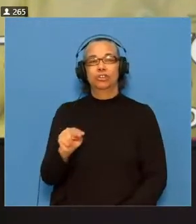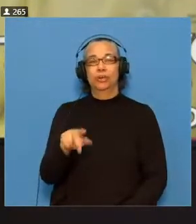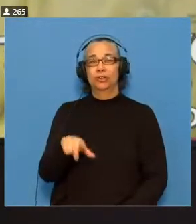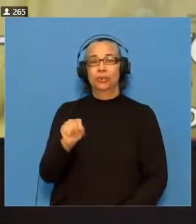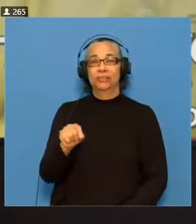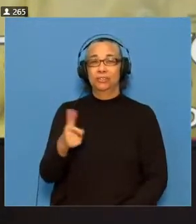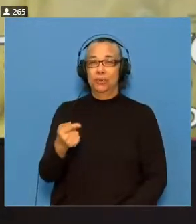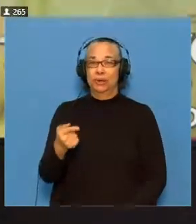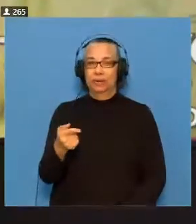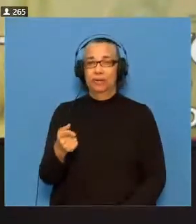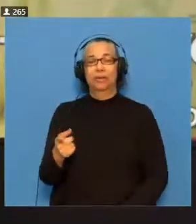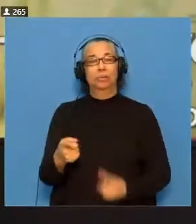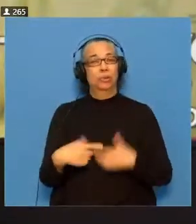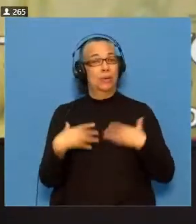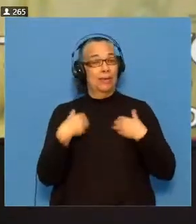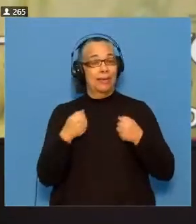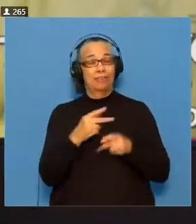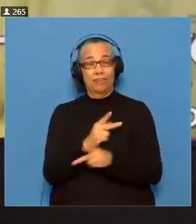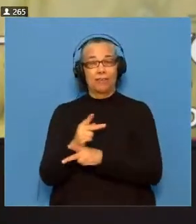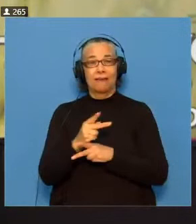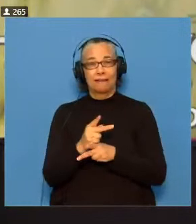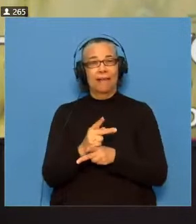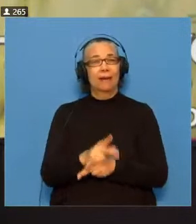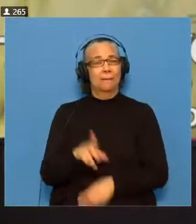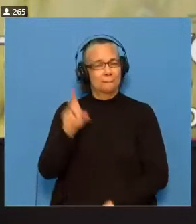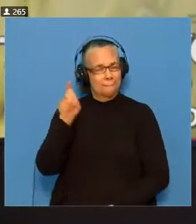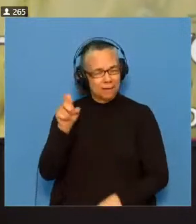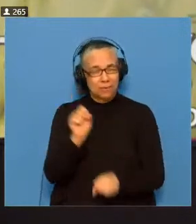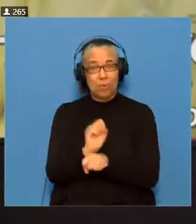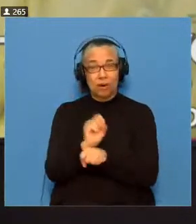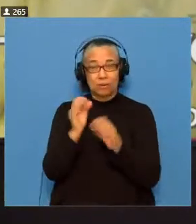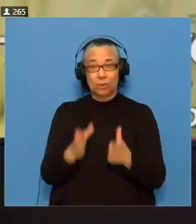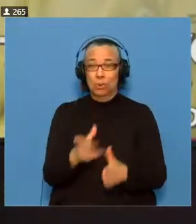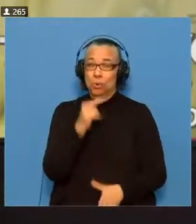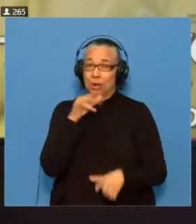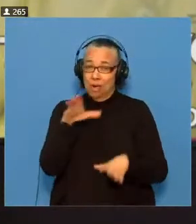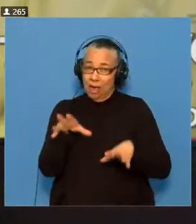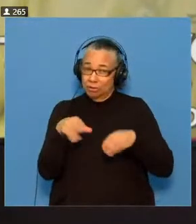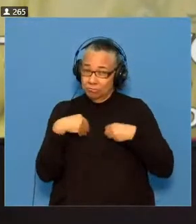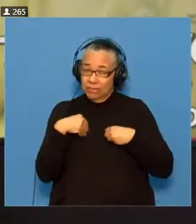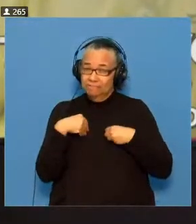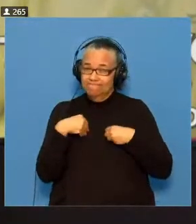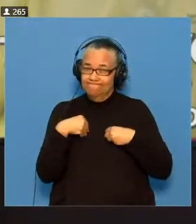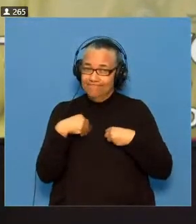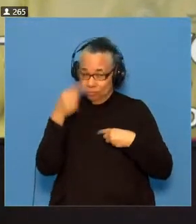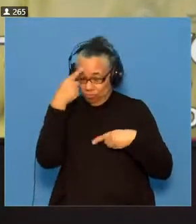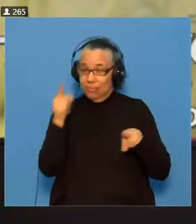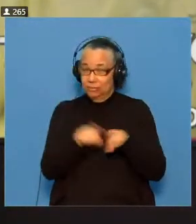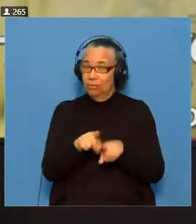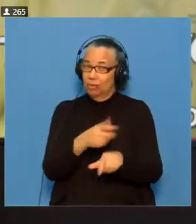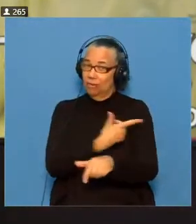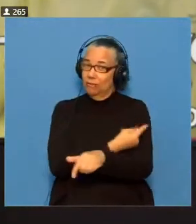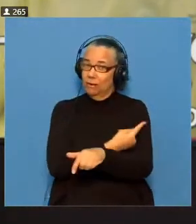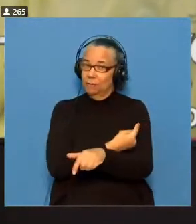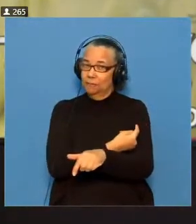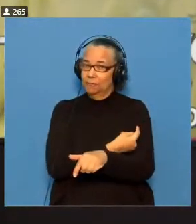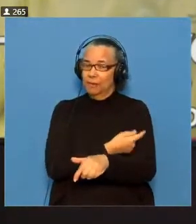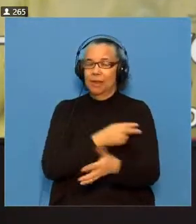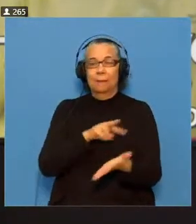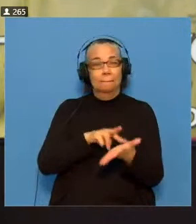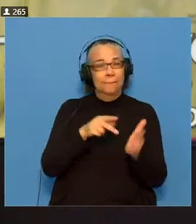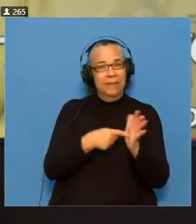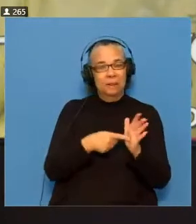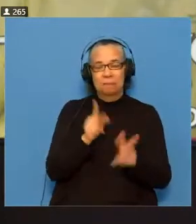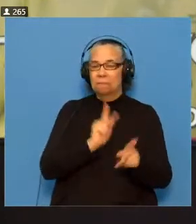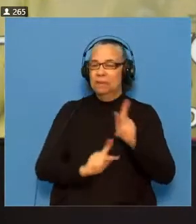healthcare and essential workers who agreed to take the vaccine. In this context, essential frontline workers are those who provide